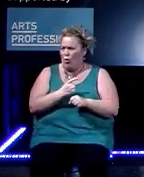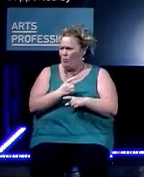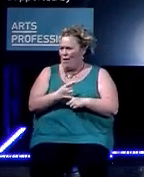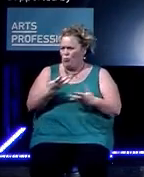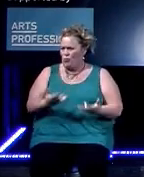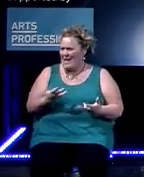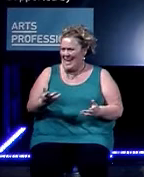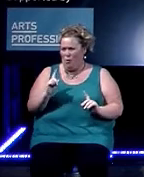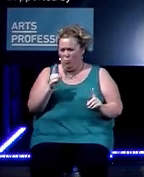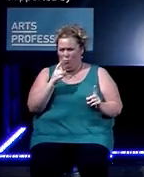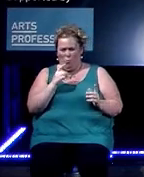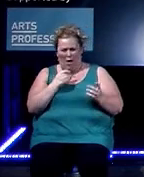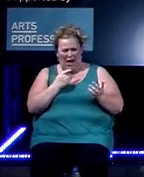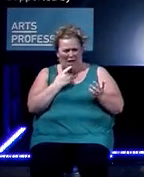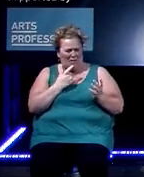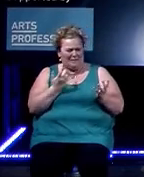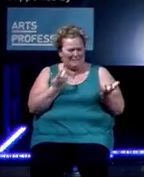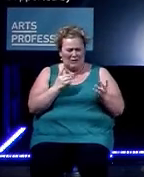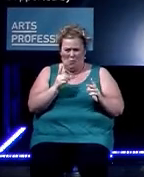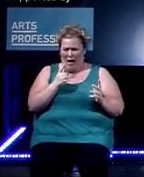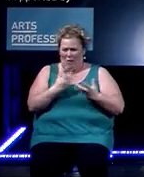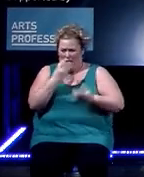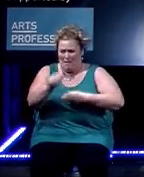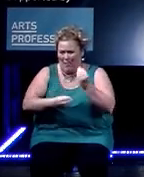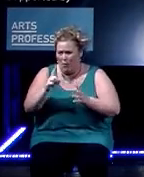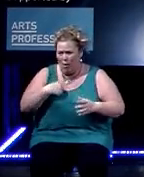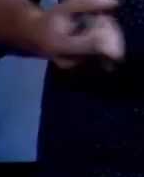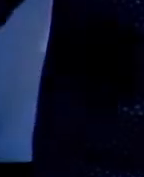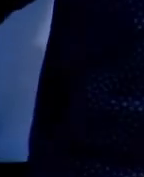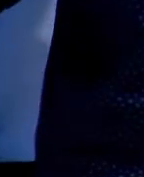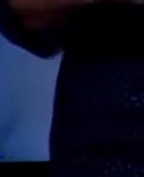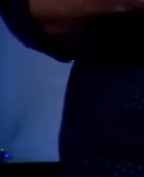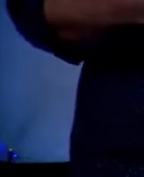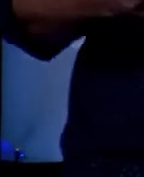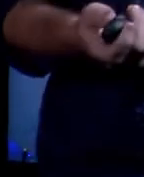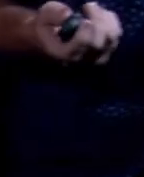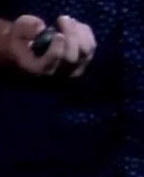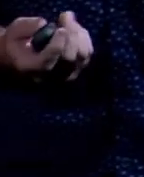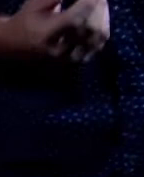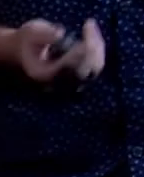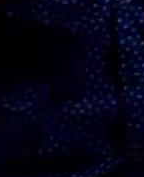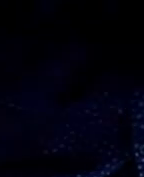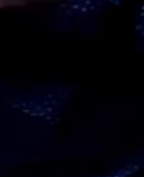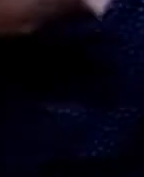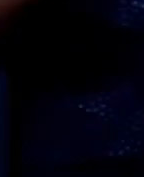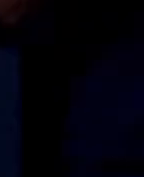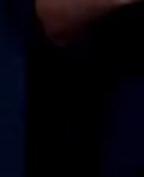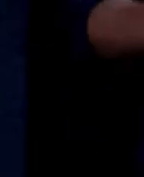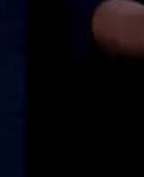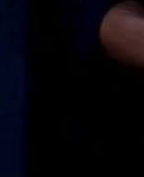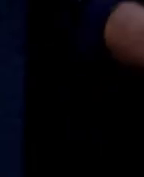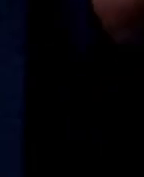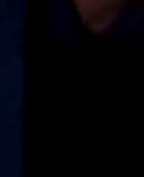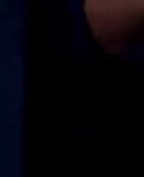and how I was going to frame some of the things that we've been doing at BitTorrent. So the information age is sort of broadly what we've been sort